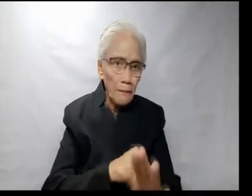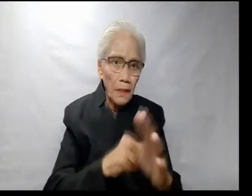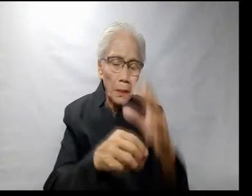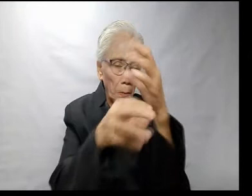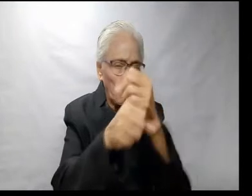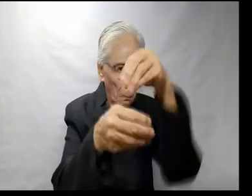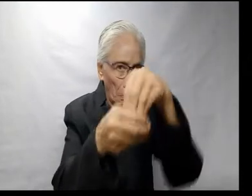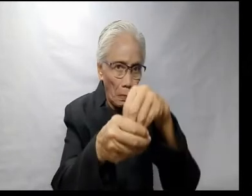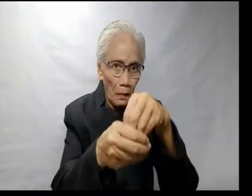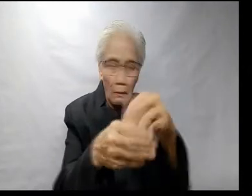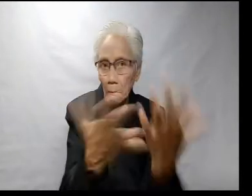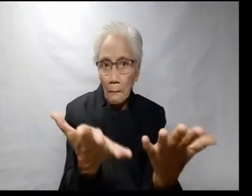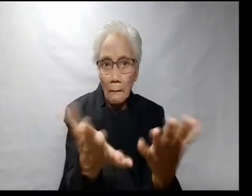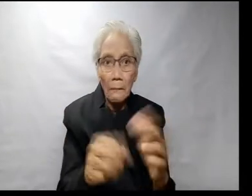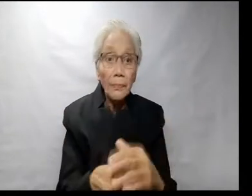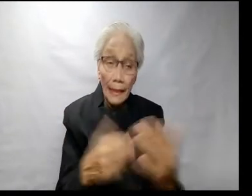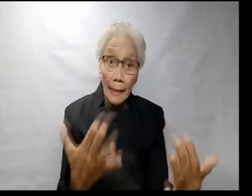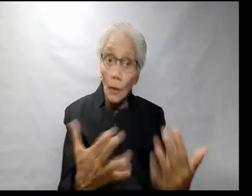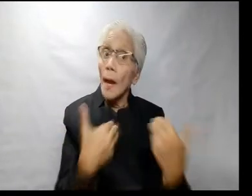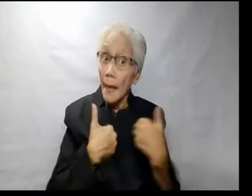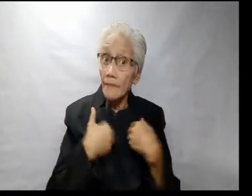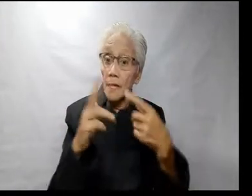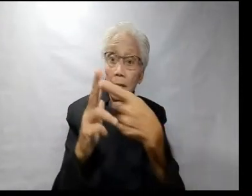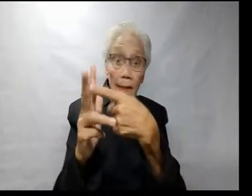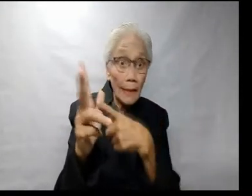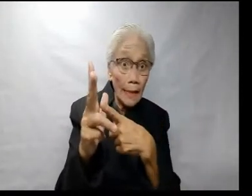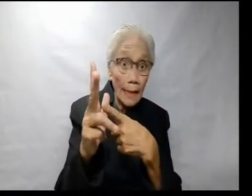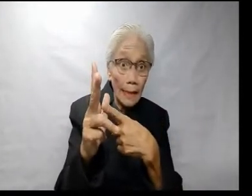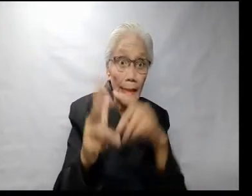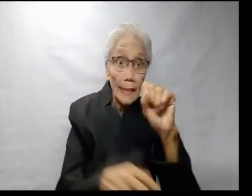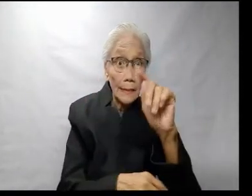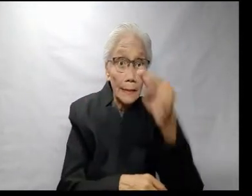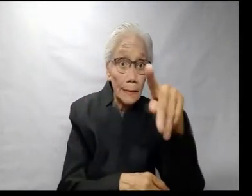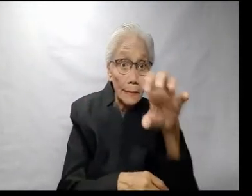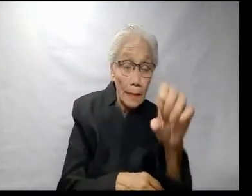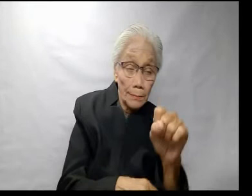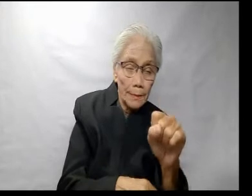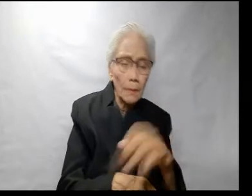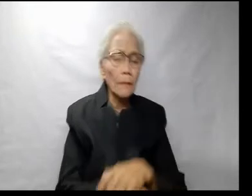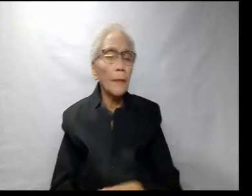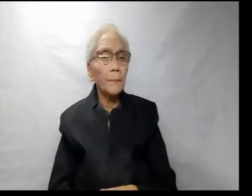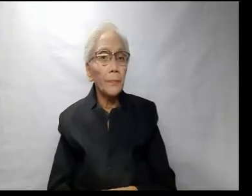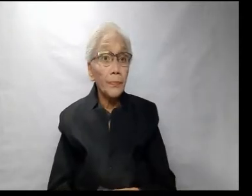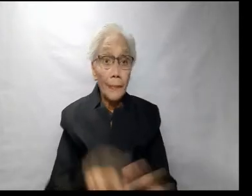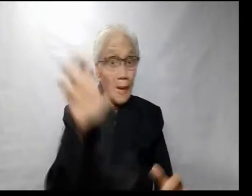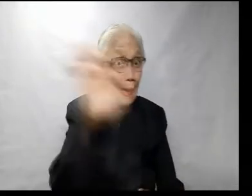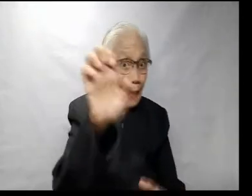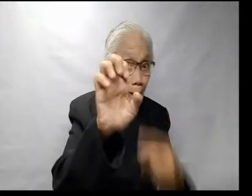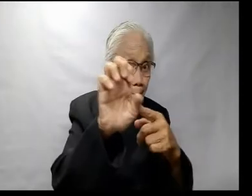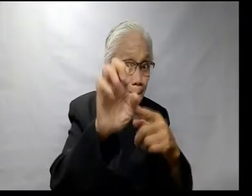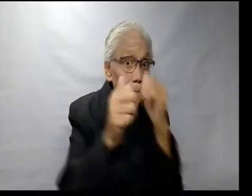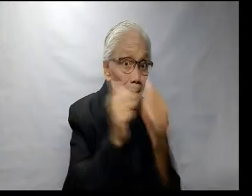get them in at all. Now, here are three steps to managing our